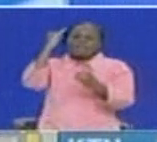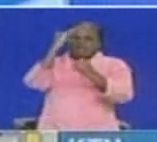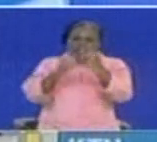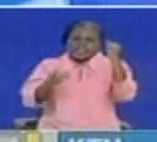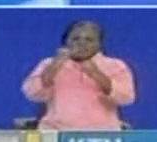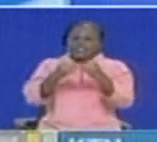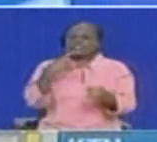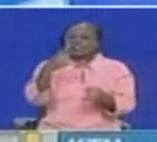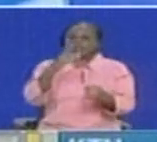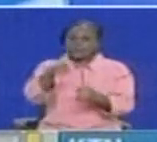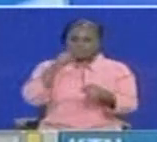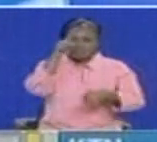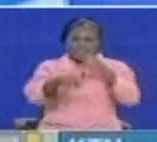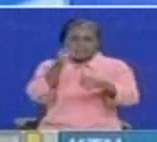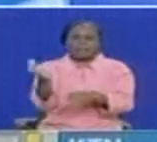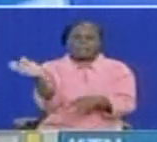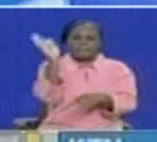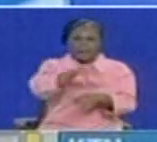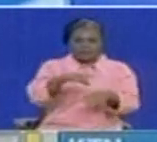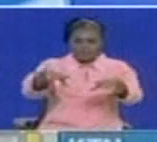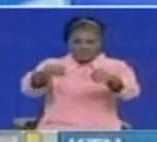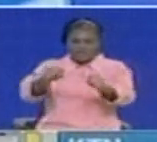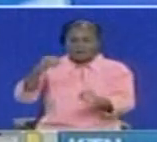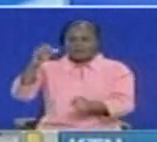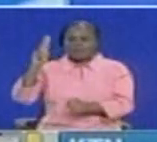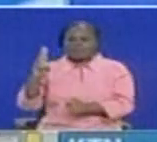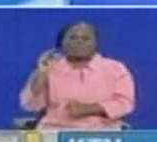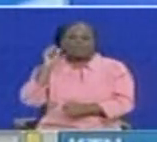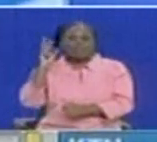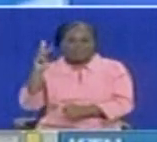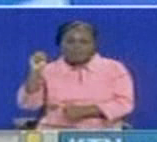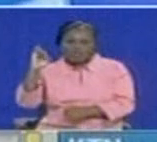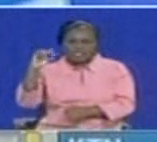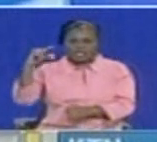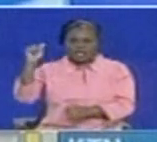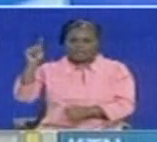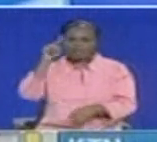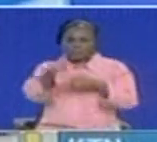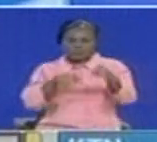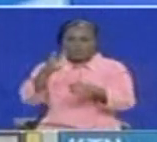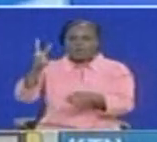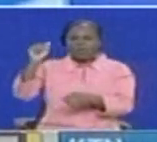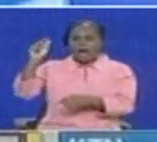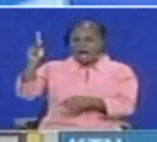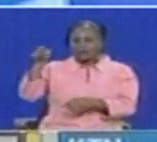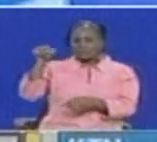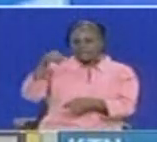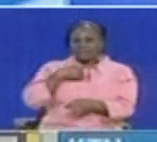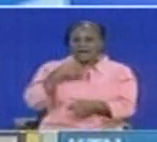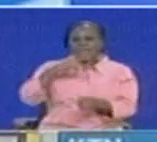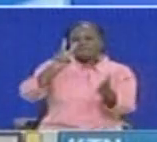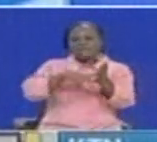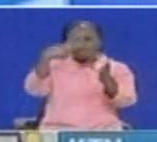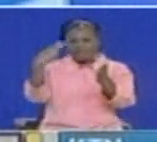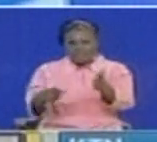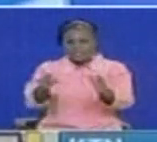he's throwing the ball right back to his successor, Githu Muigai. Professor Muigai had accused Wako of having presided over the failures